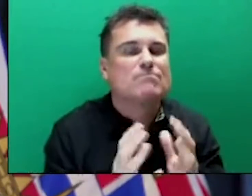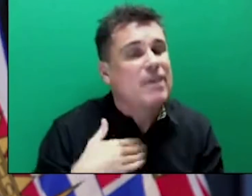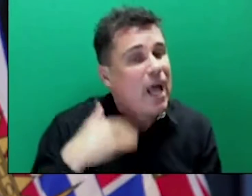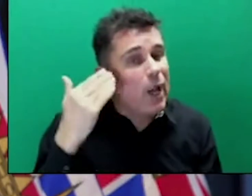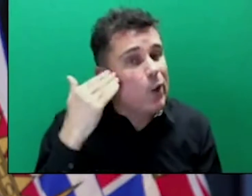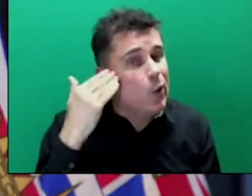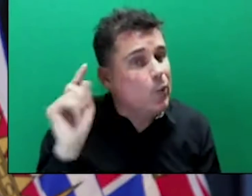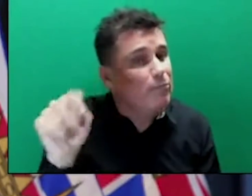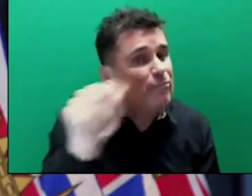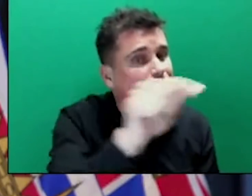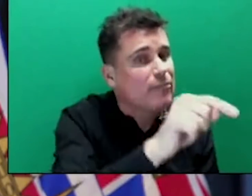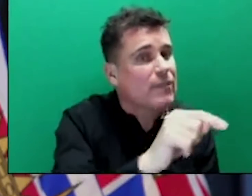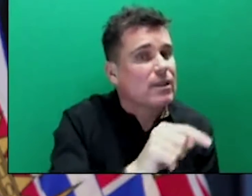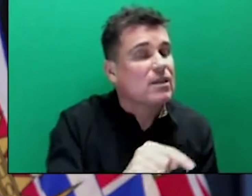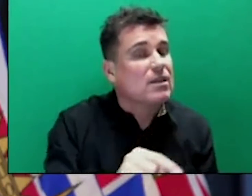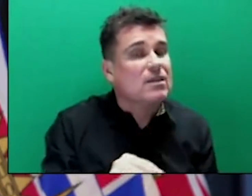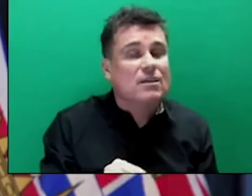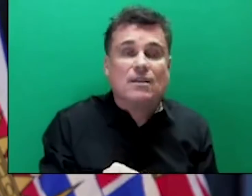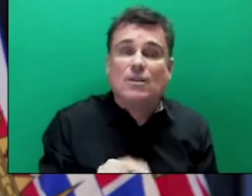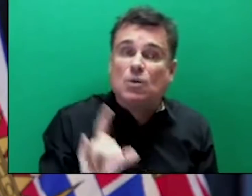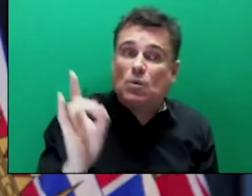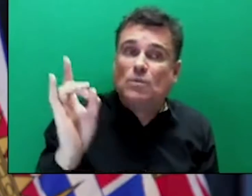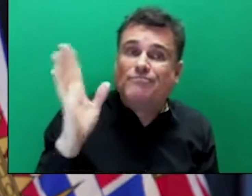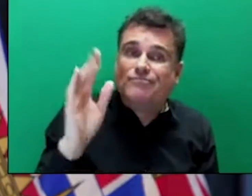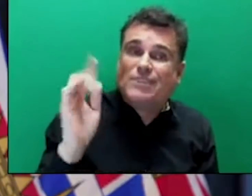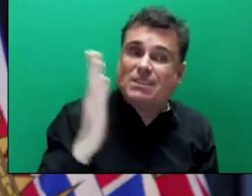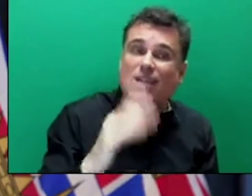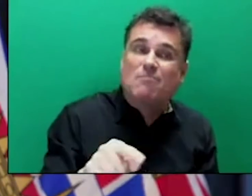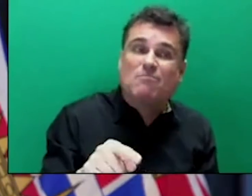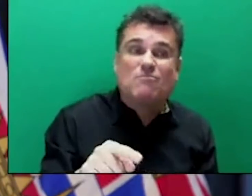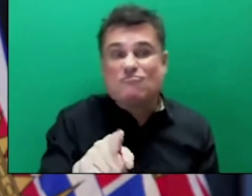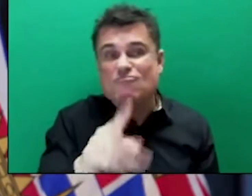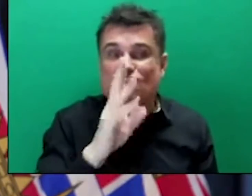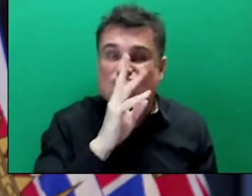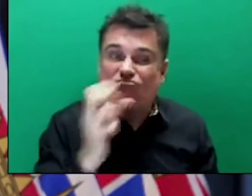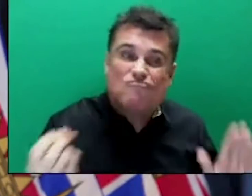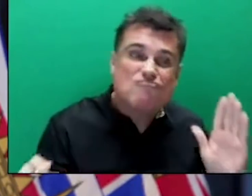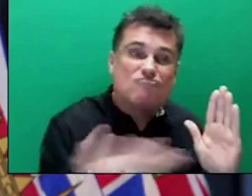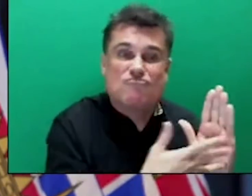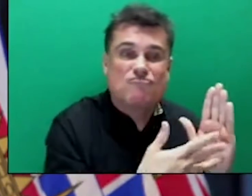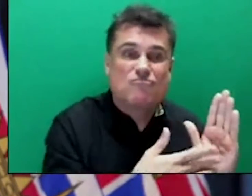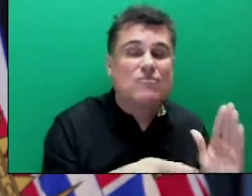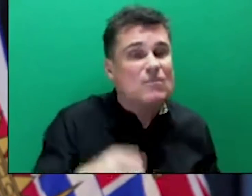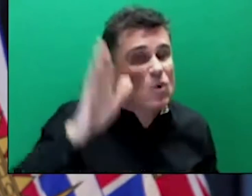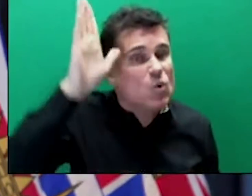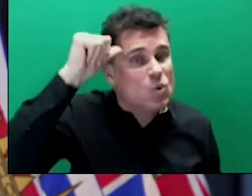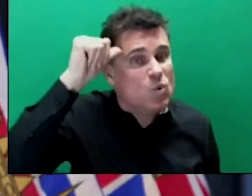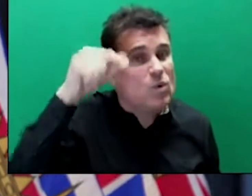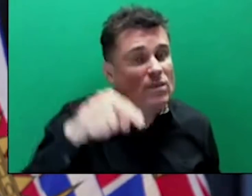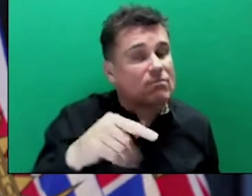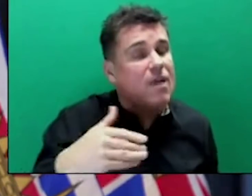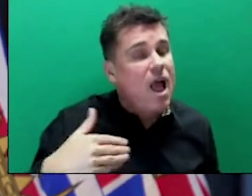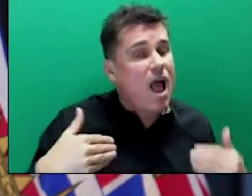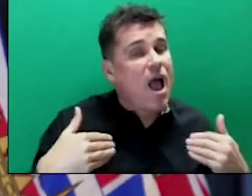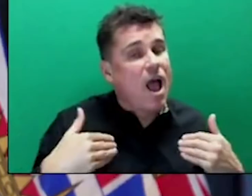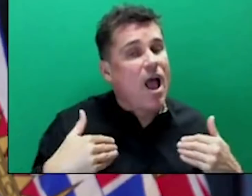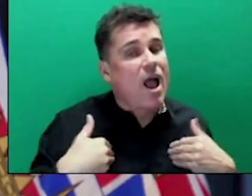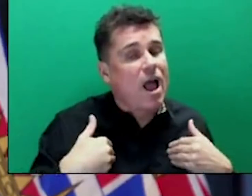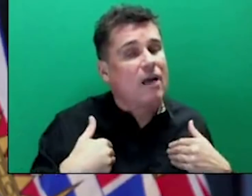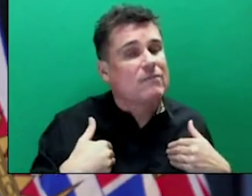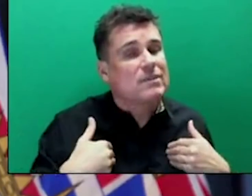to address it. Because I think the vast majority of people in British Columbia who I hear from, who I talk